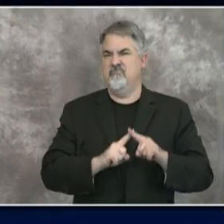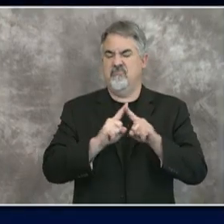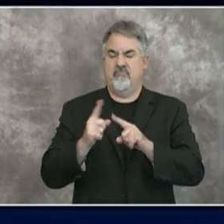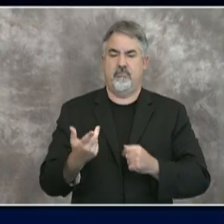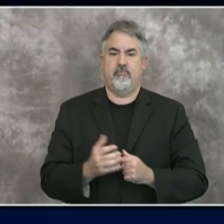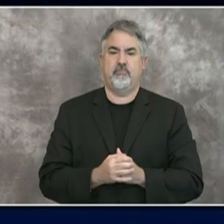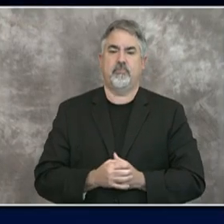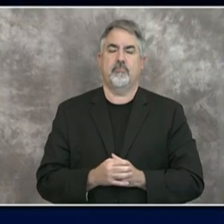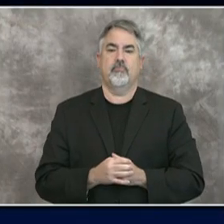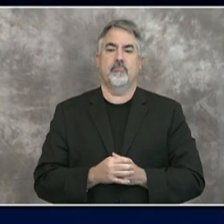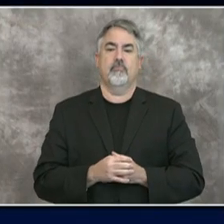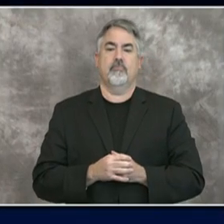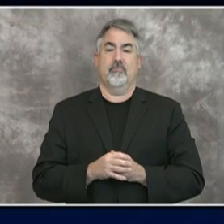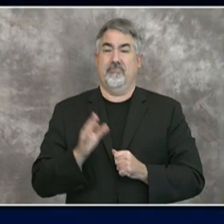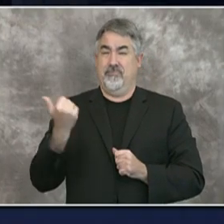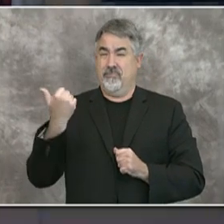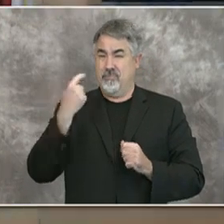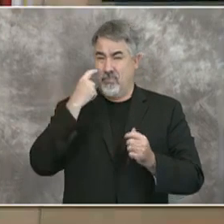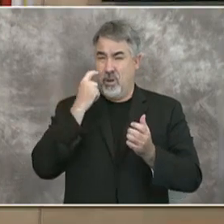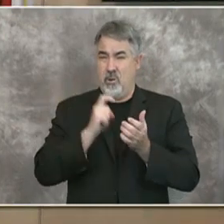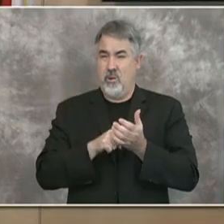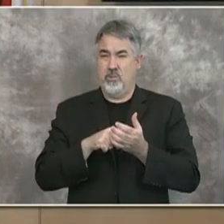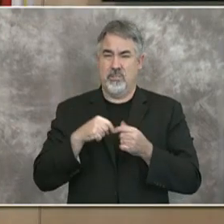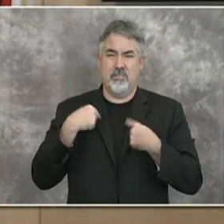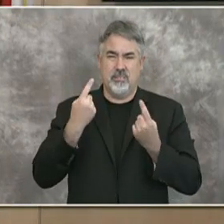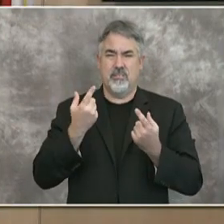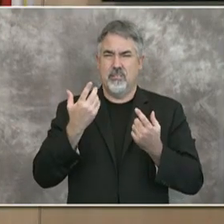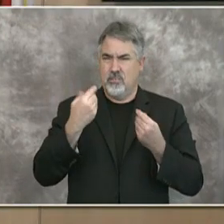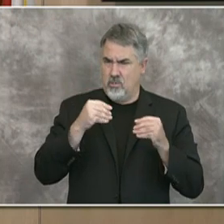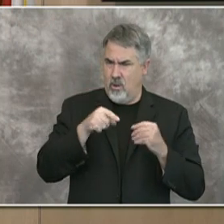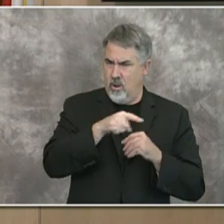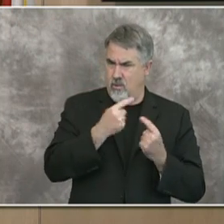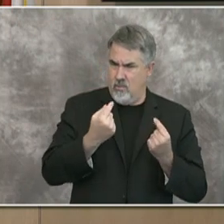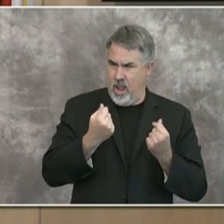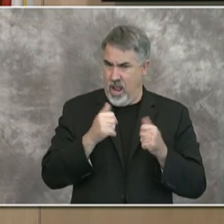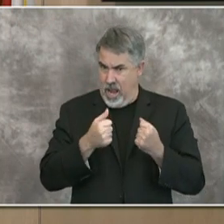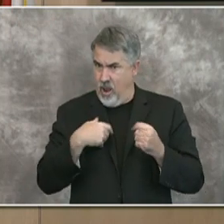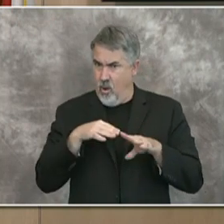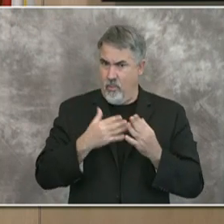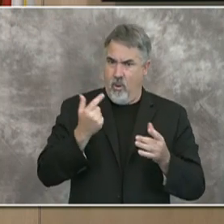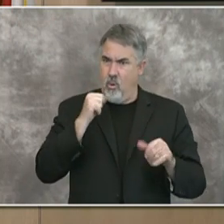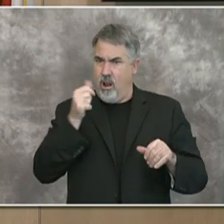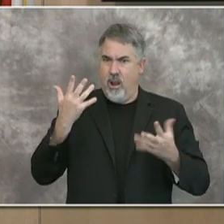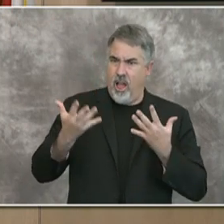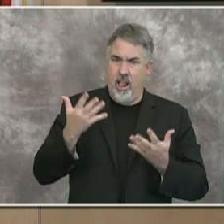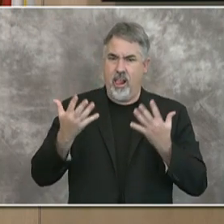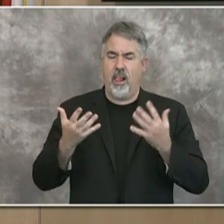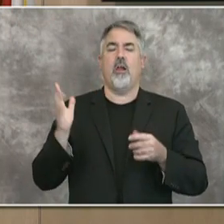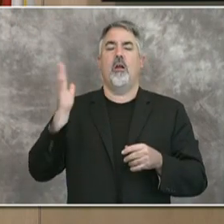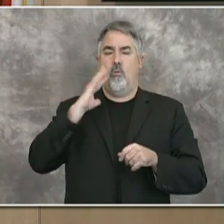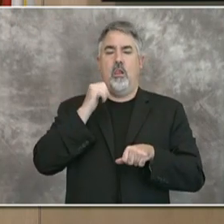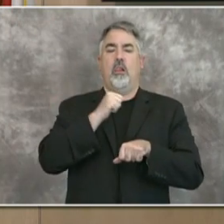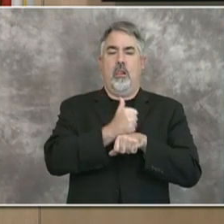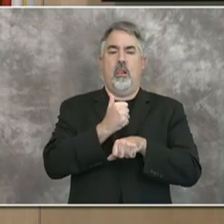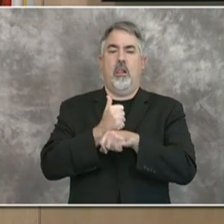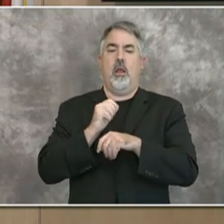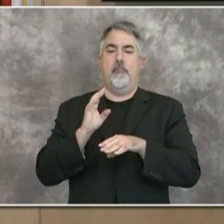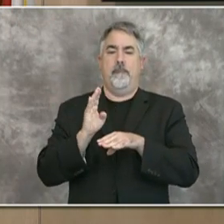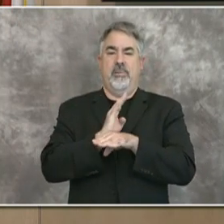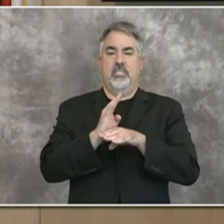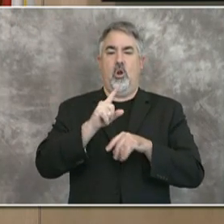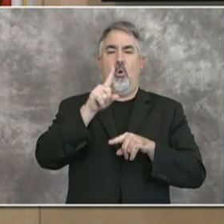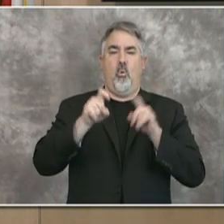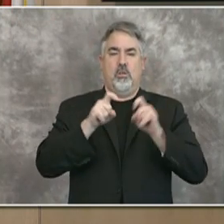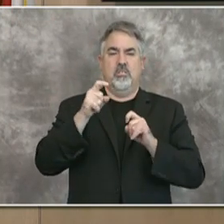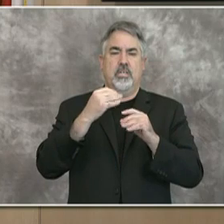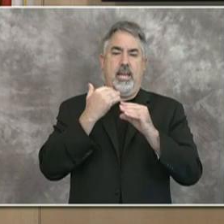We realize merchants may have questions about reopening, so we are working to establish a business question email system